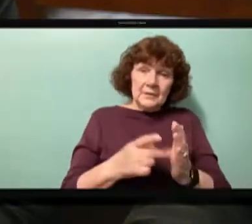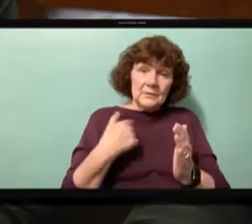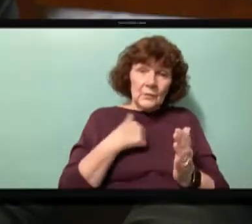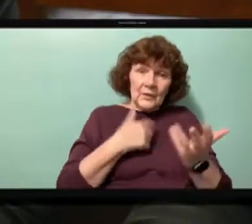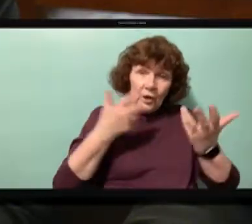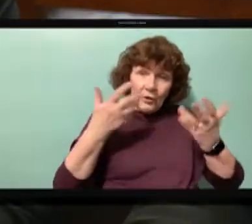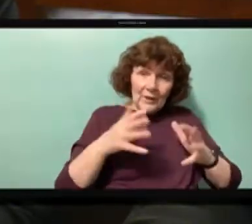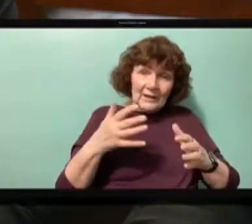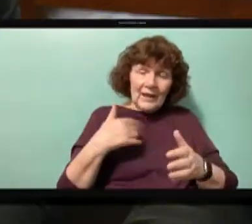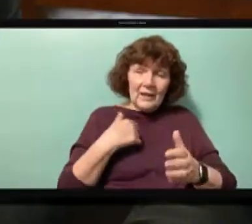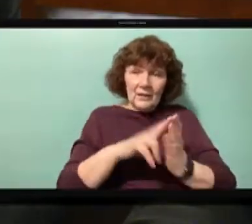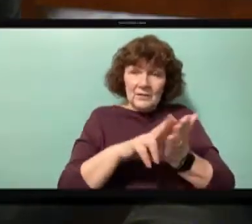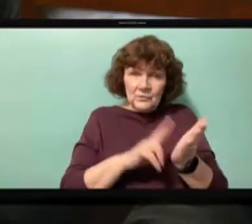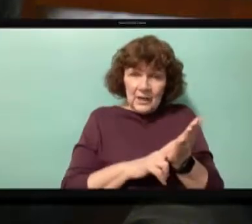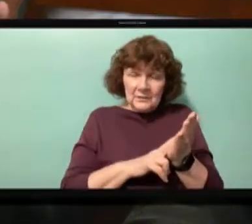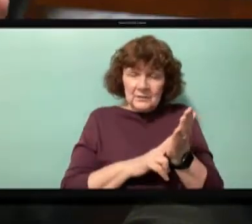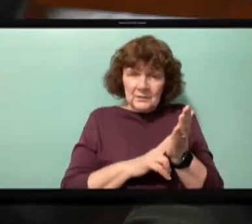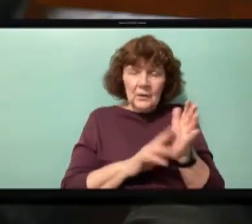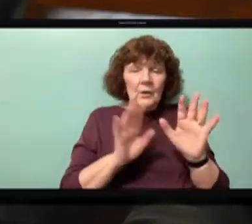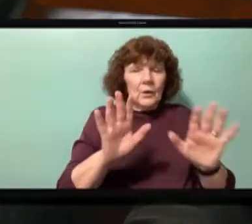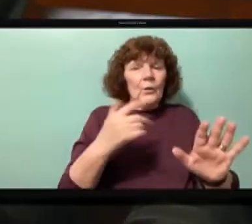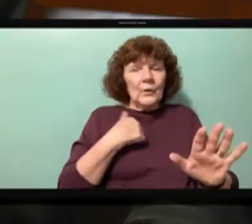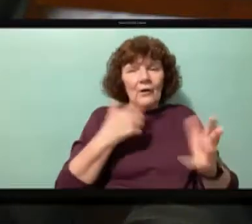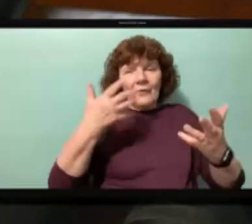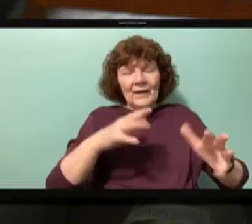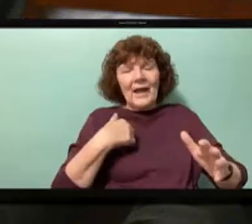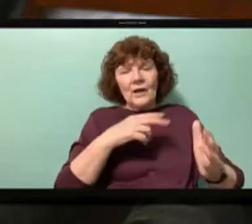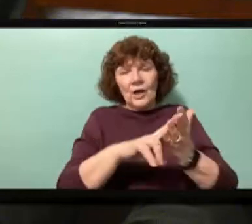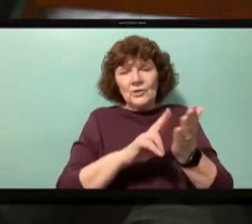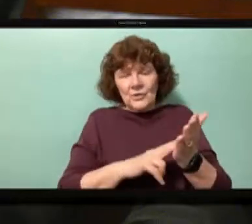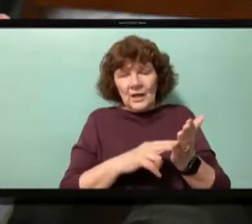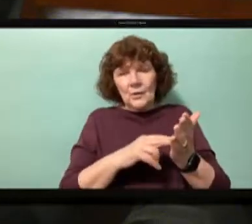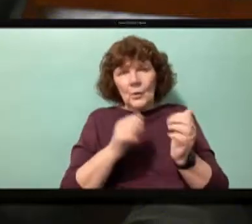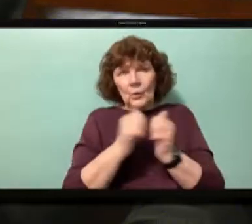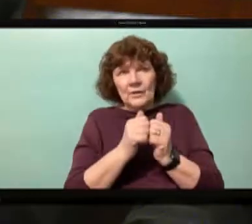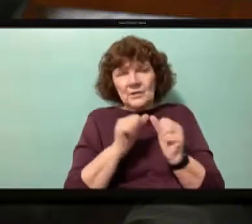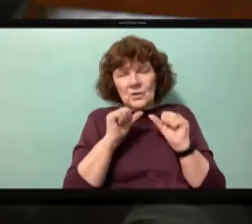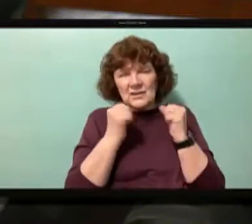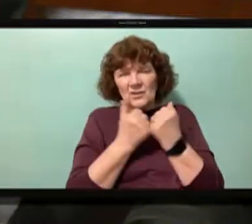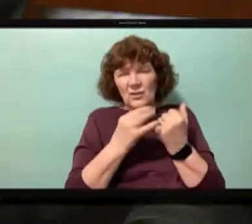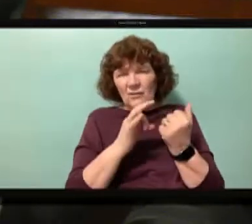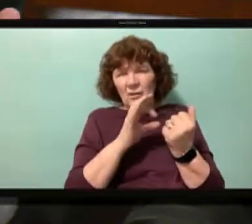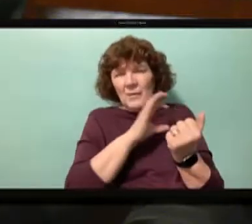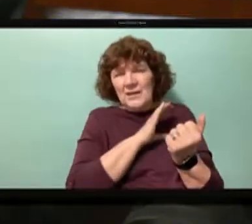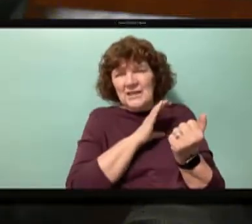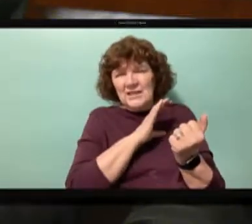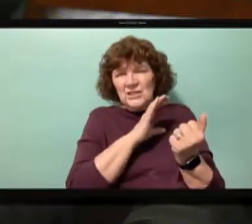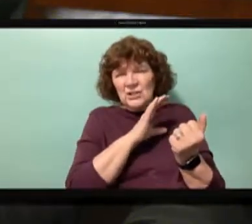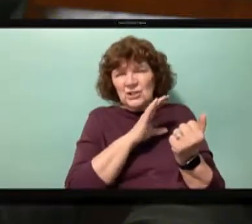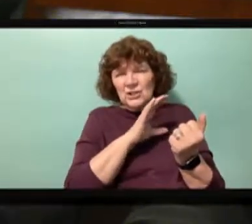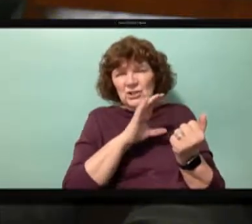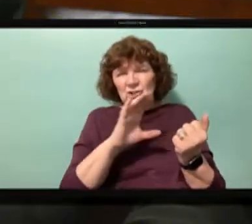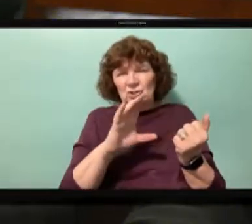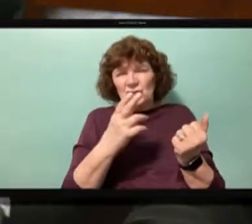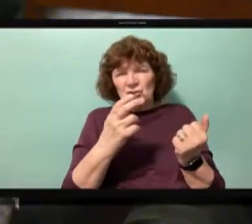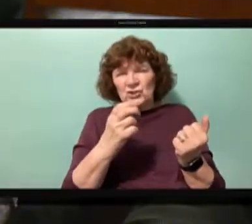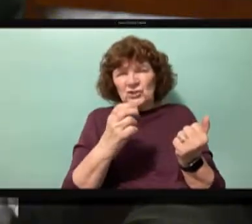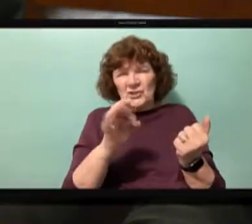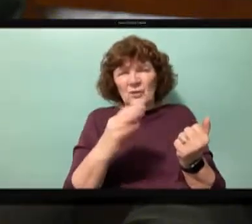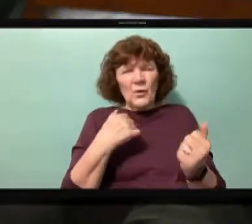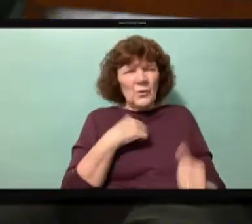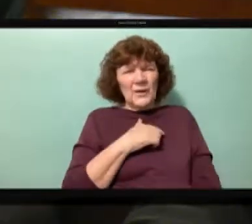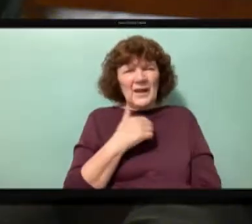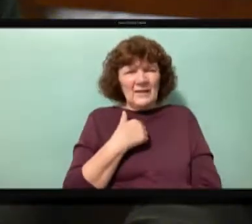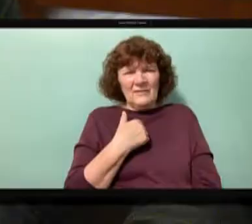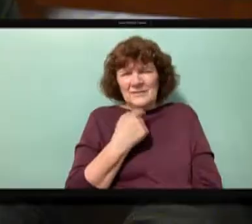previously with, is the Association of Police Chiefs, or there's an organization named something similar to that would also perform